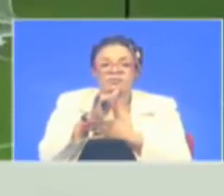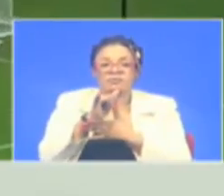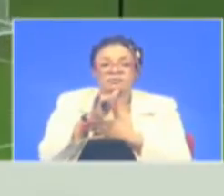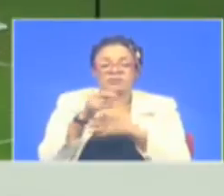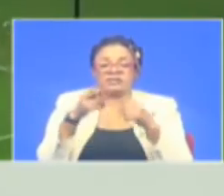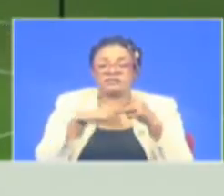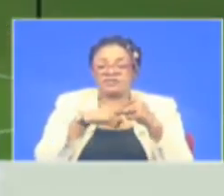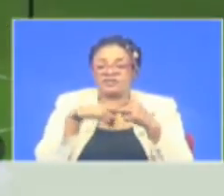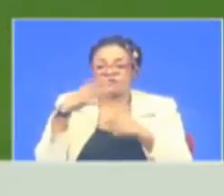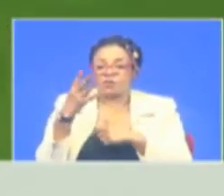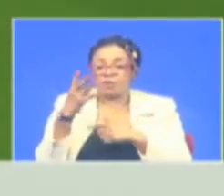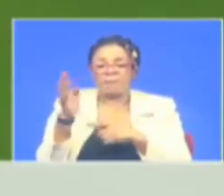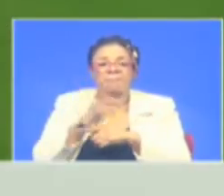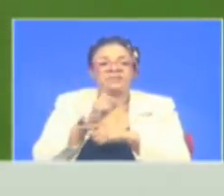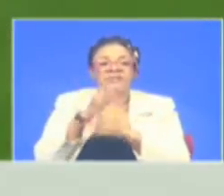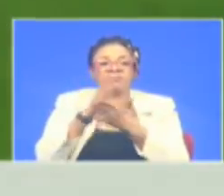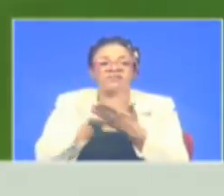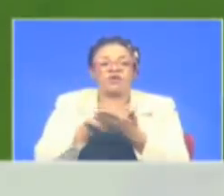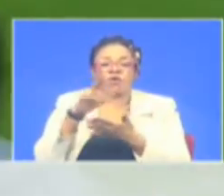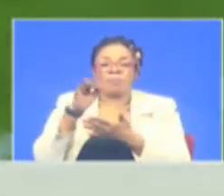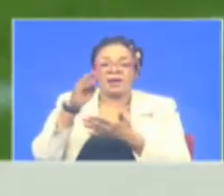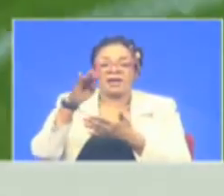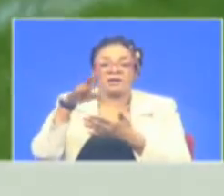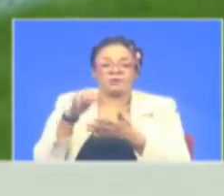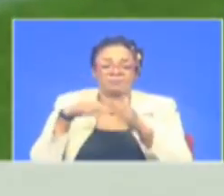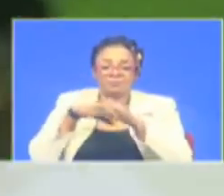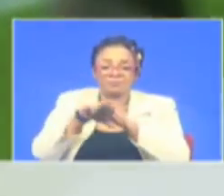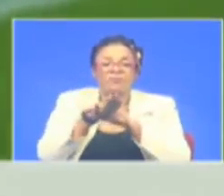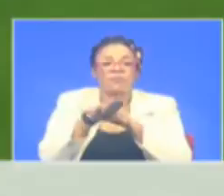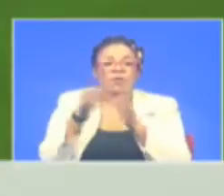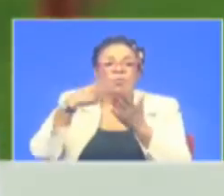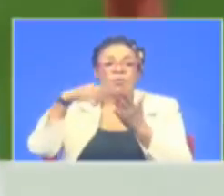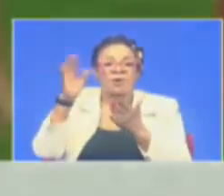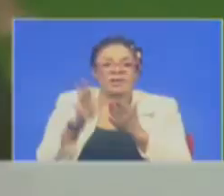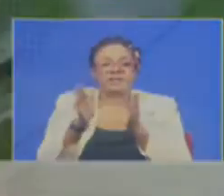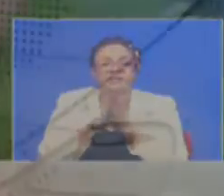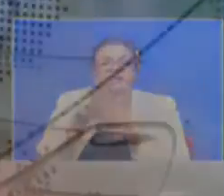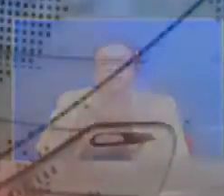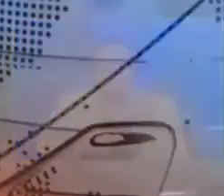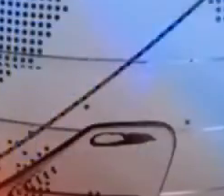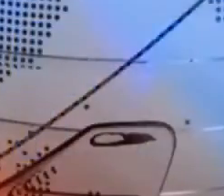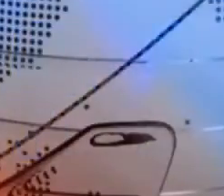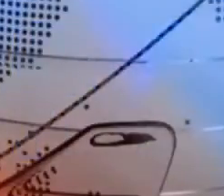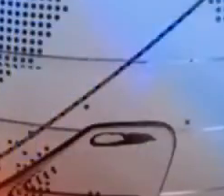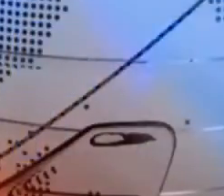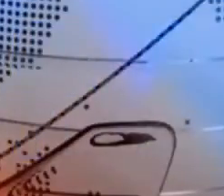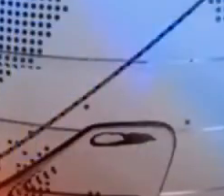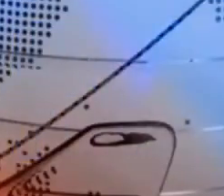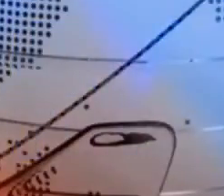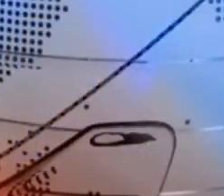74th minute before Romelo Quito scored the winner. The Canadian side and playoff.